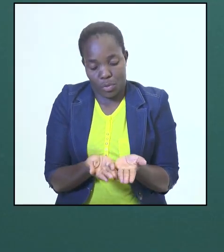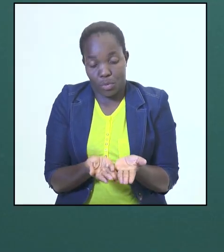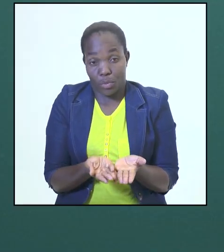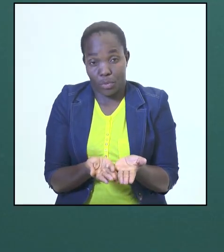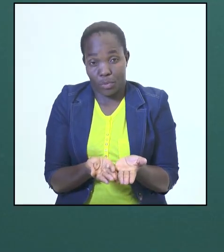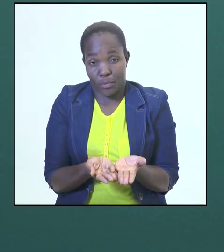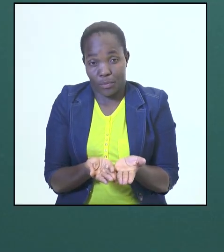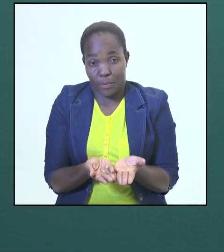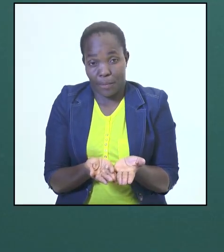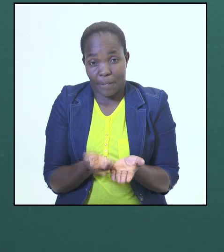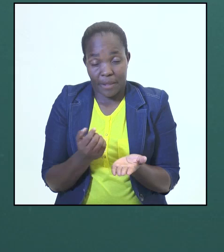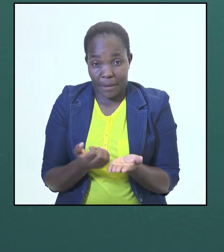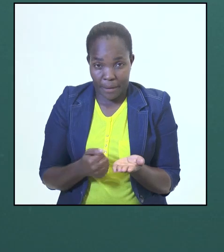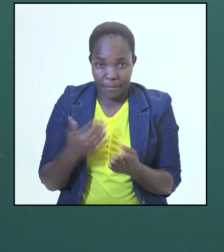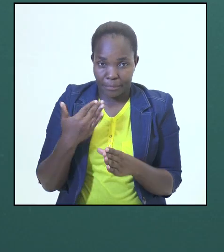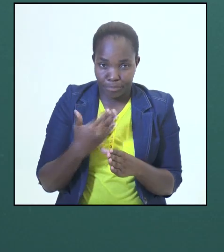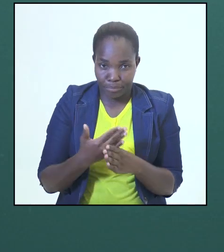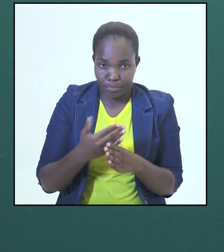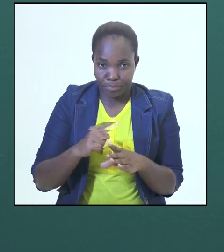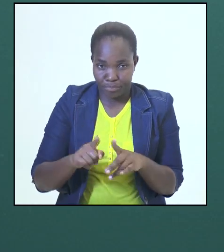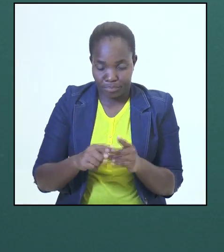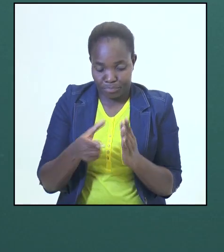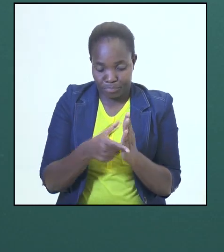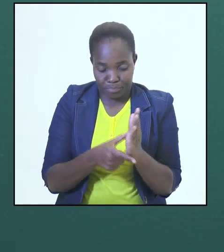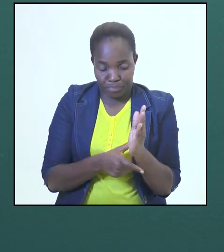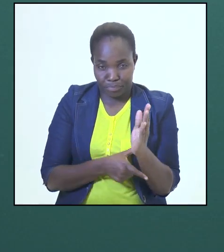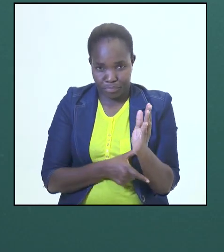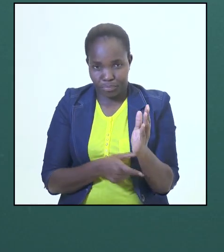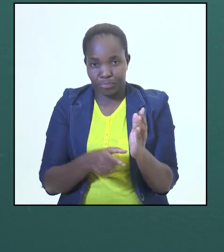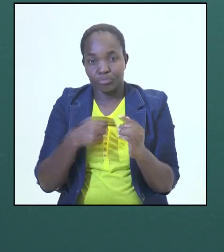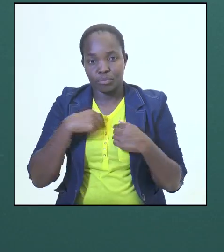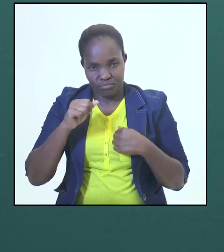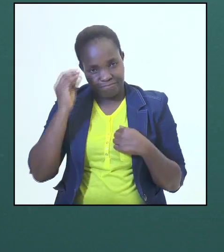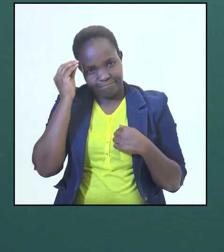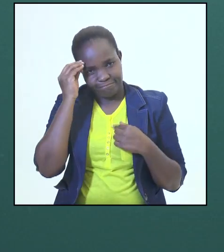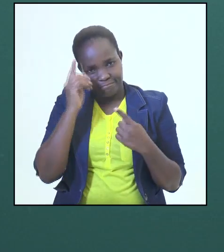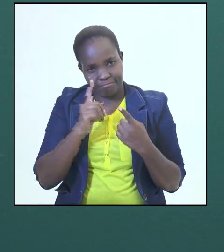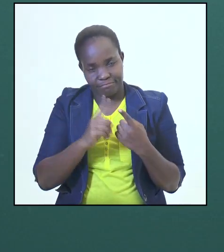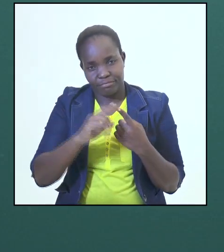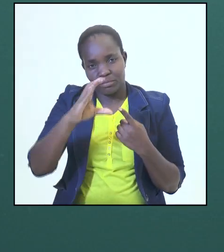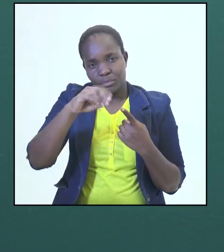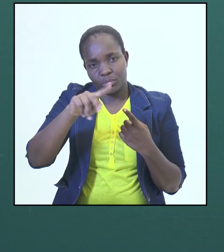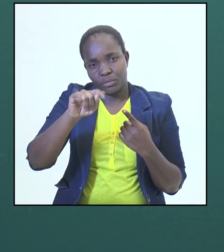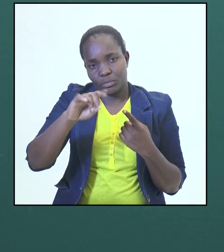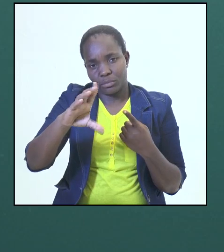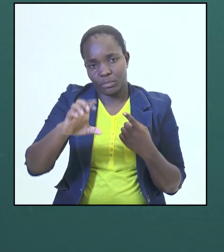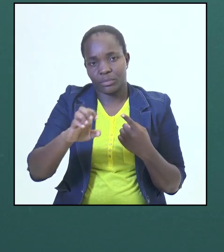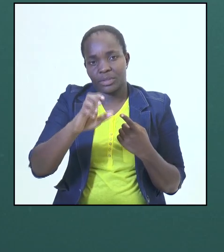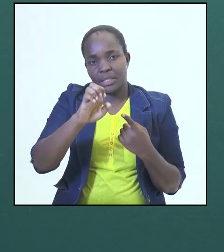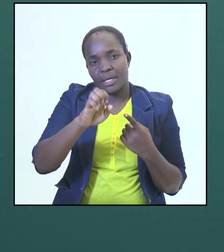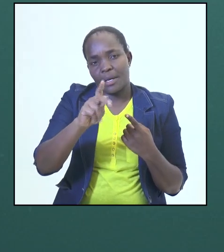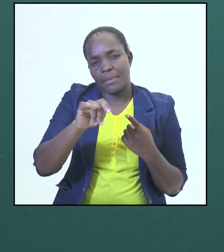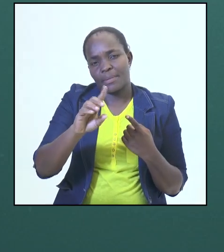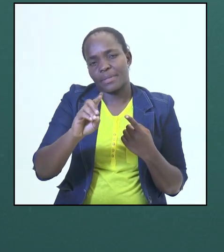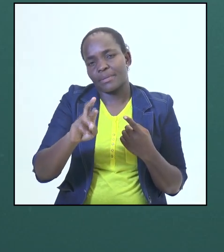structure consists of the following parts that we have to know: the cuticle, the epidermis,